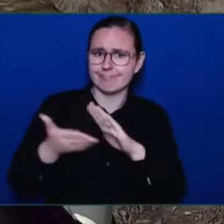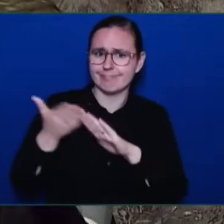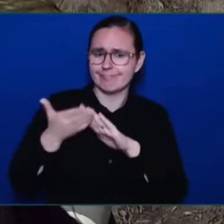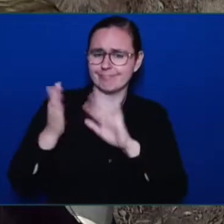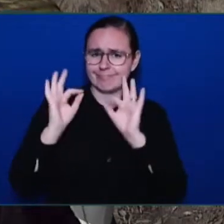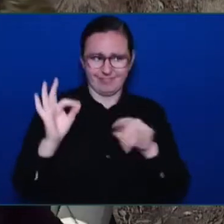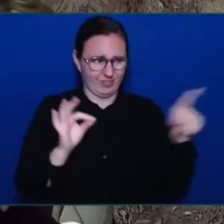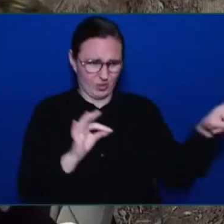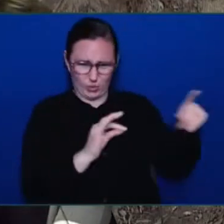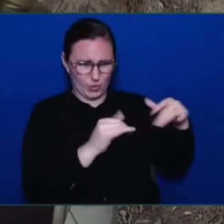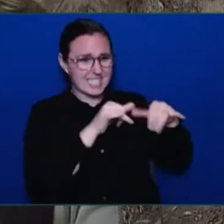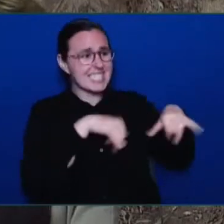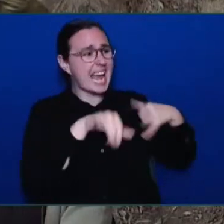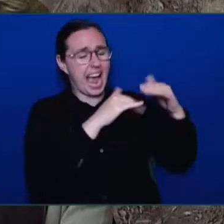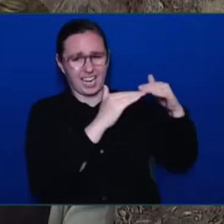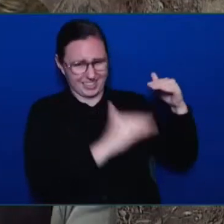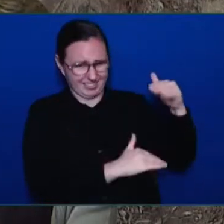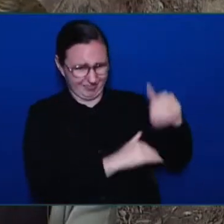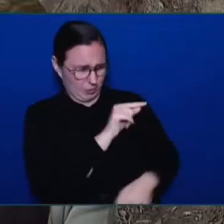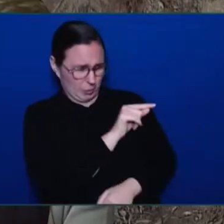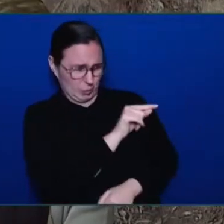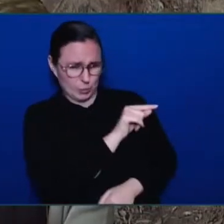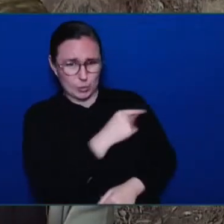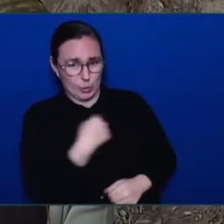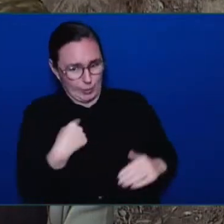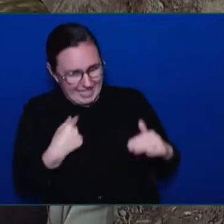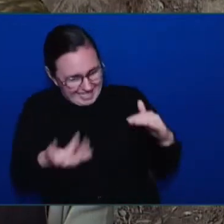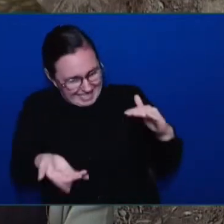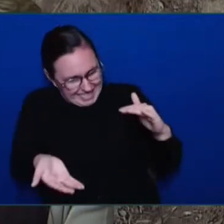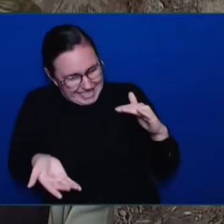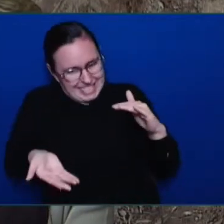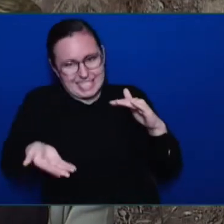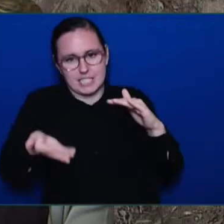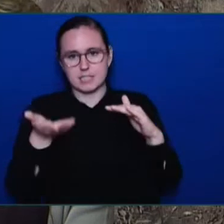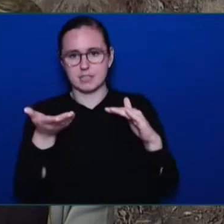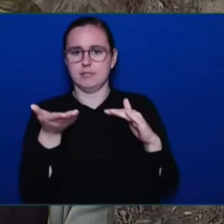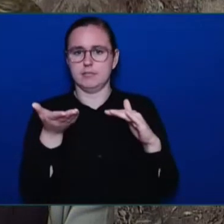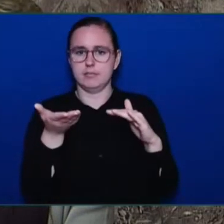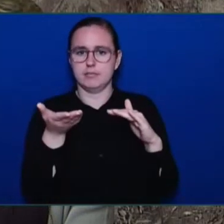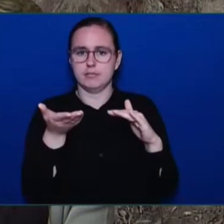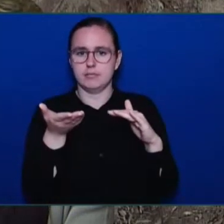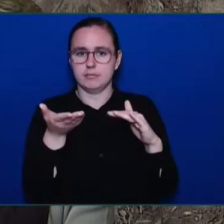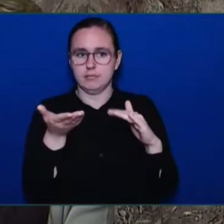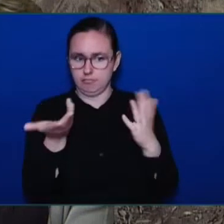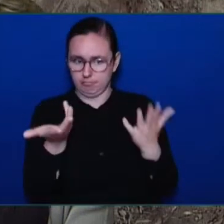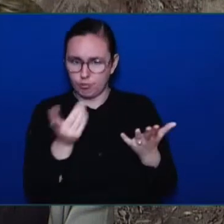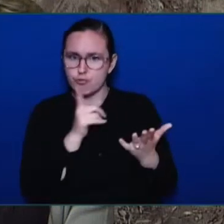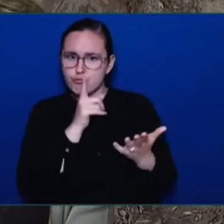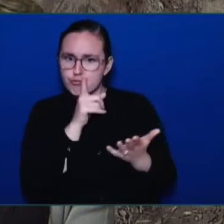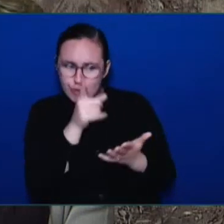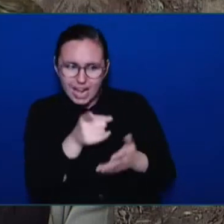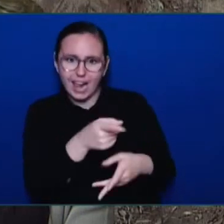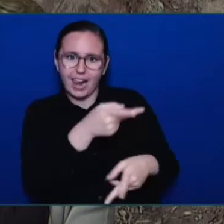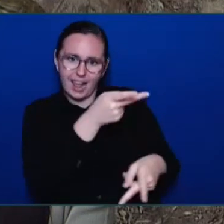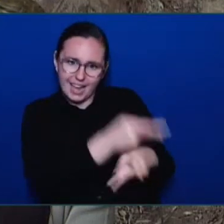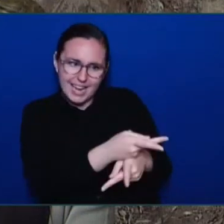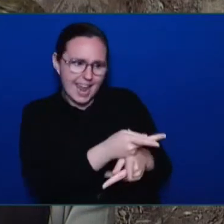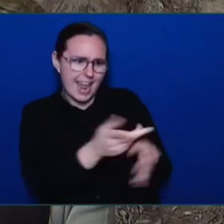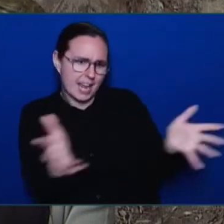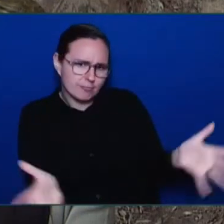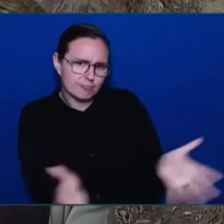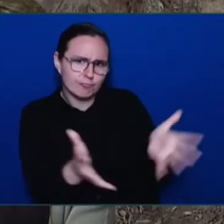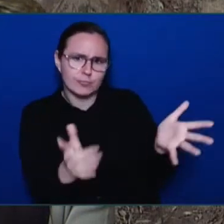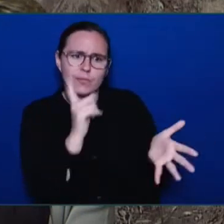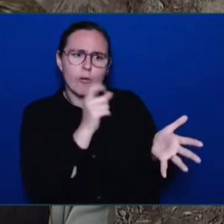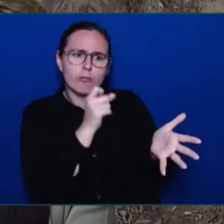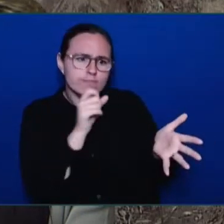Honourable Speaker. That's care for seniors in long-term care. The facts are the facts, Honourable Speaker. The facts